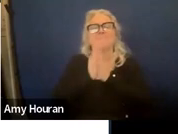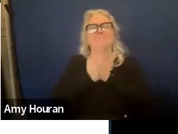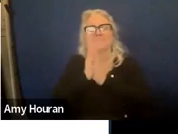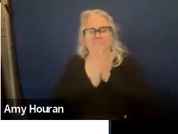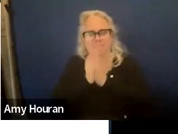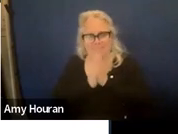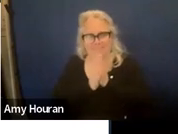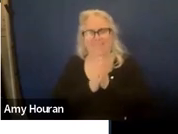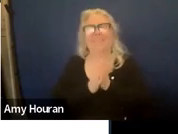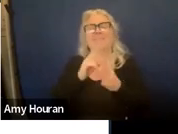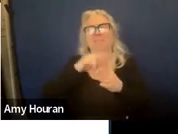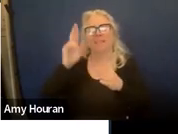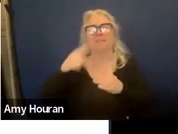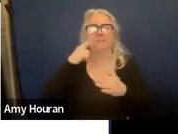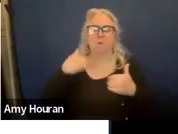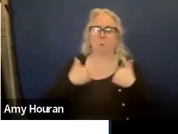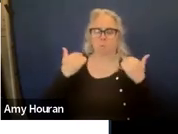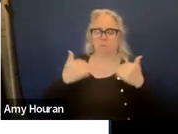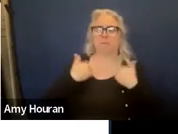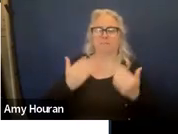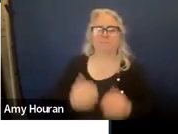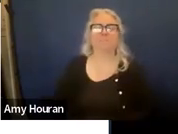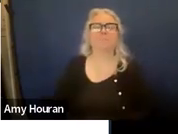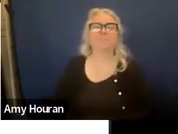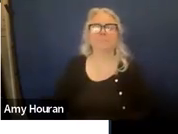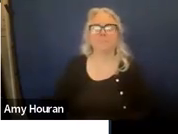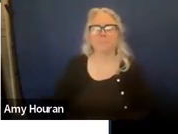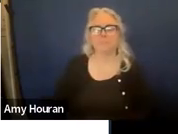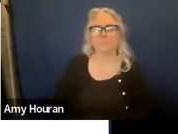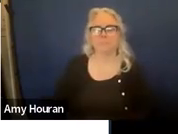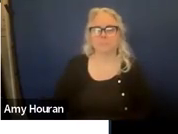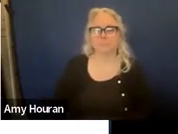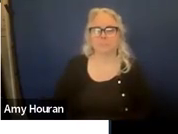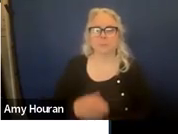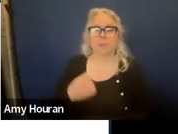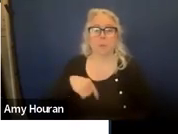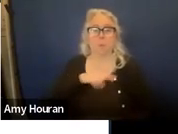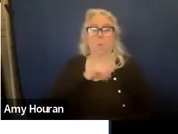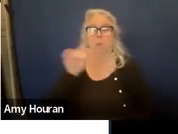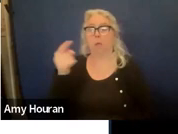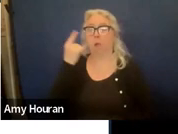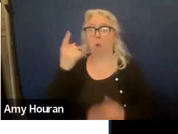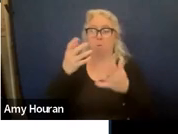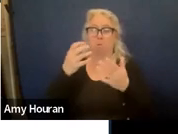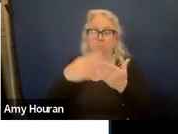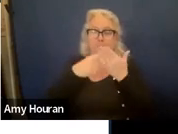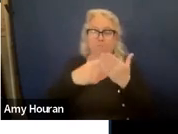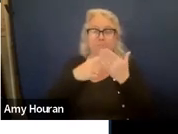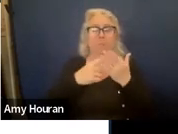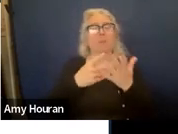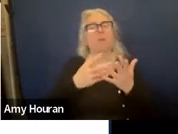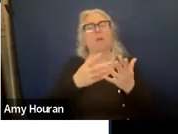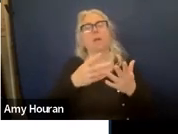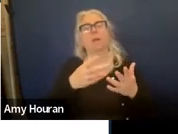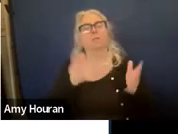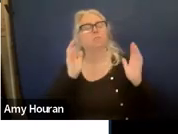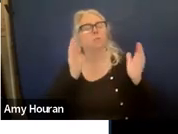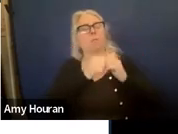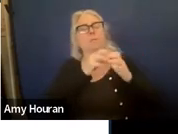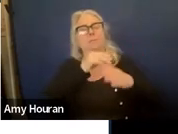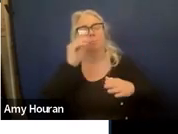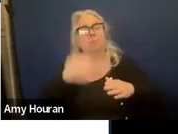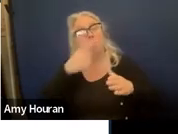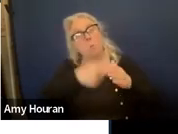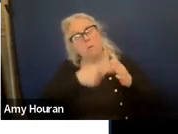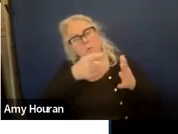ambitious outcomes for youth. Sorry about that. You know, we always want to be talking to students about what